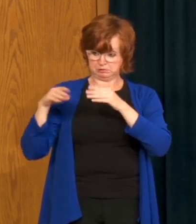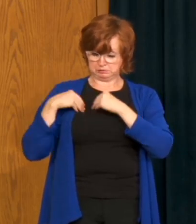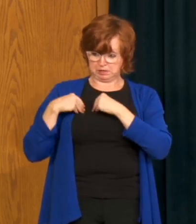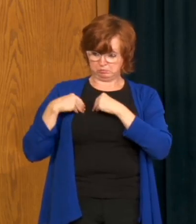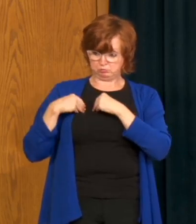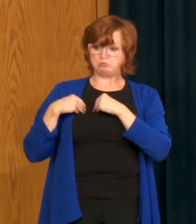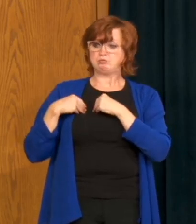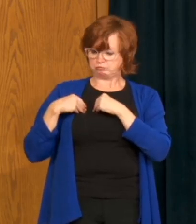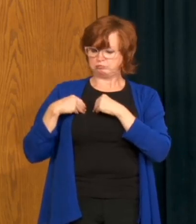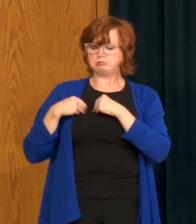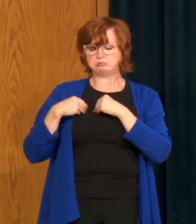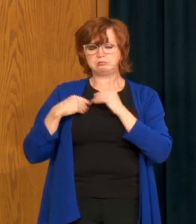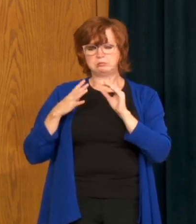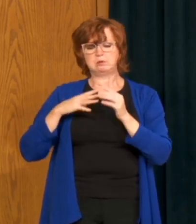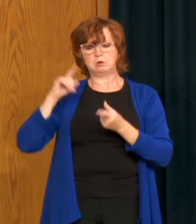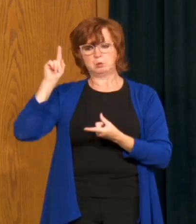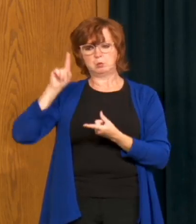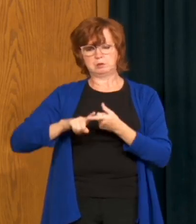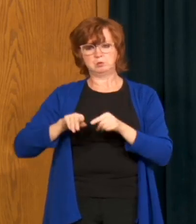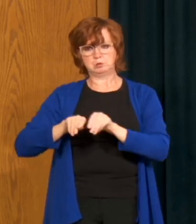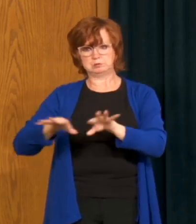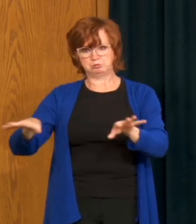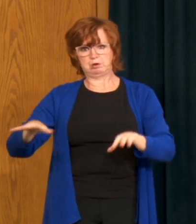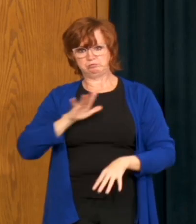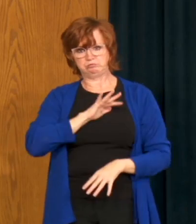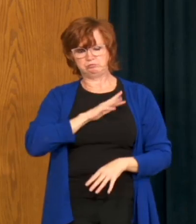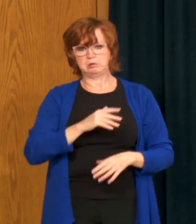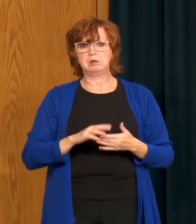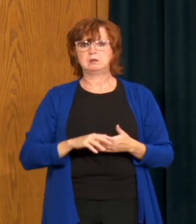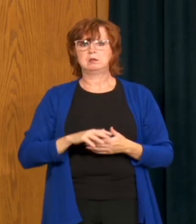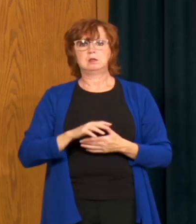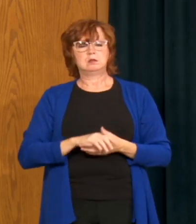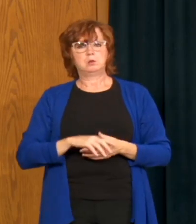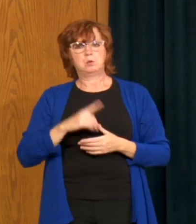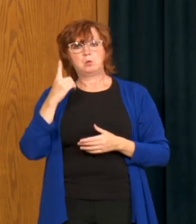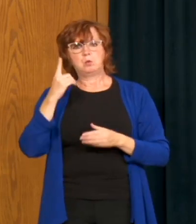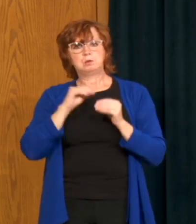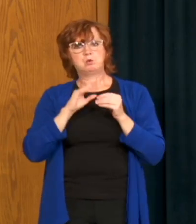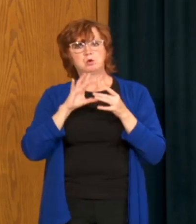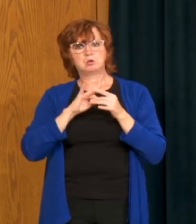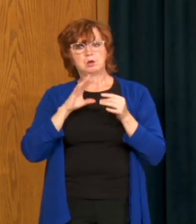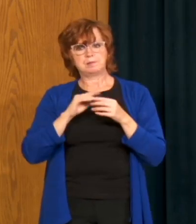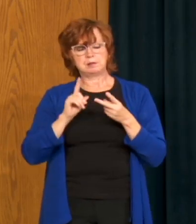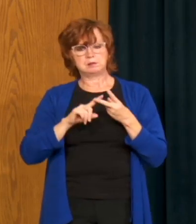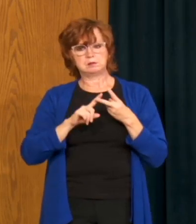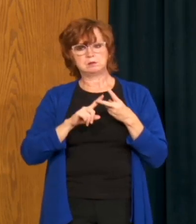The other thing I think that I just want to add is that related to travel, that we